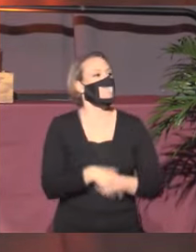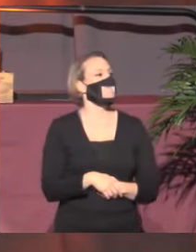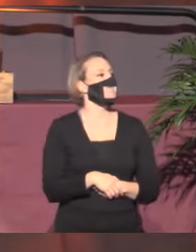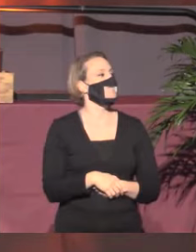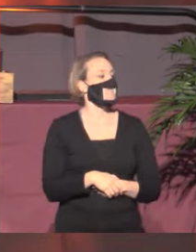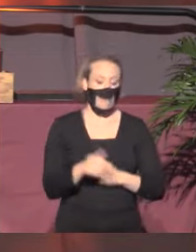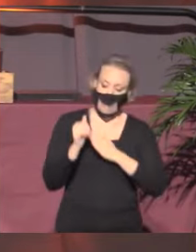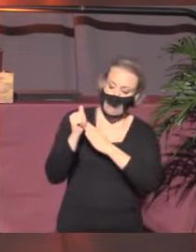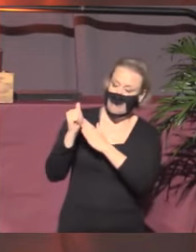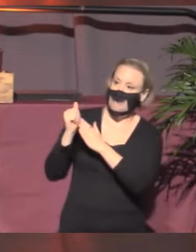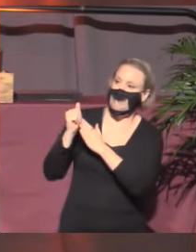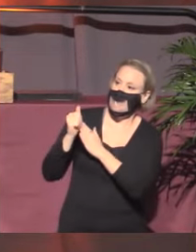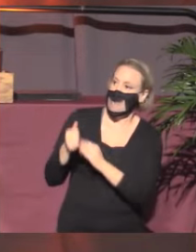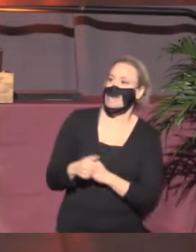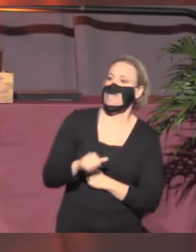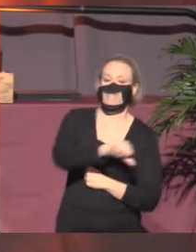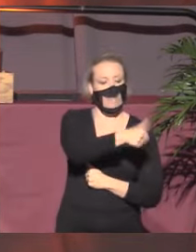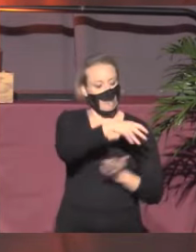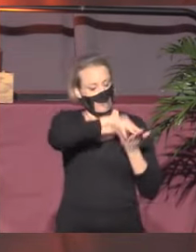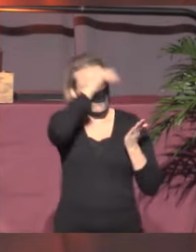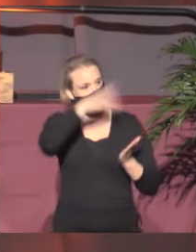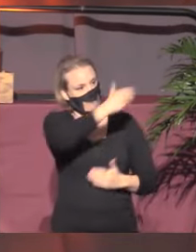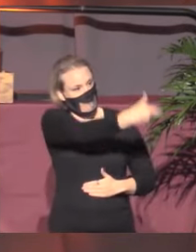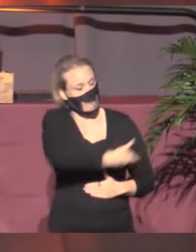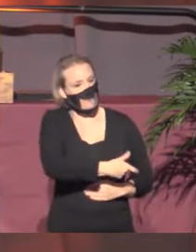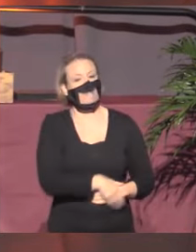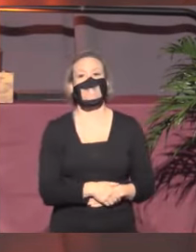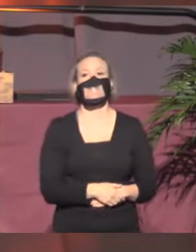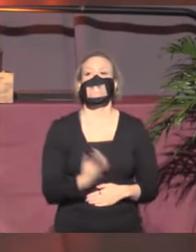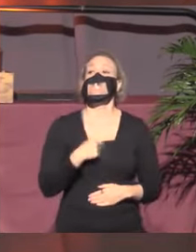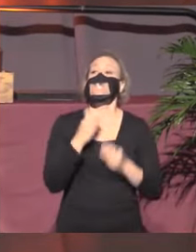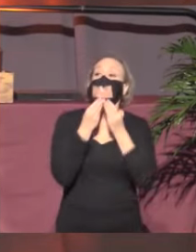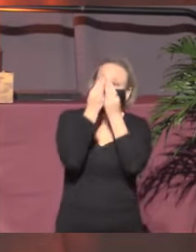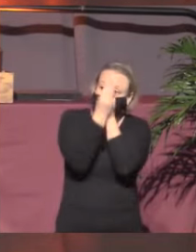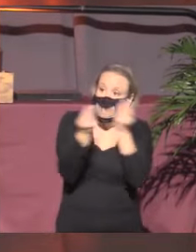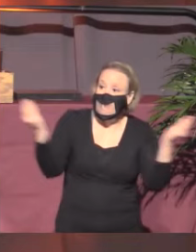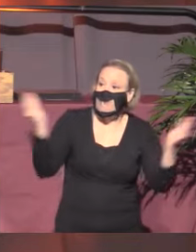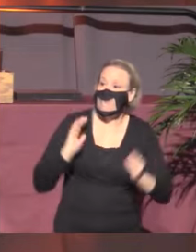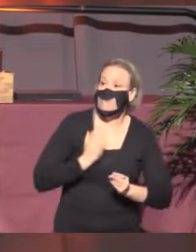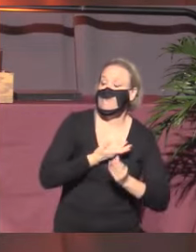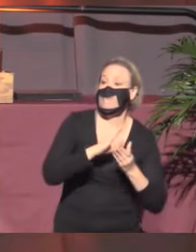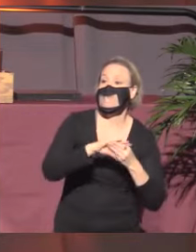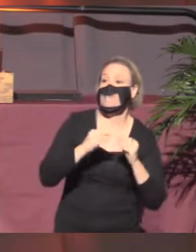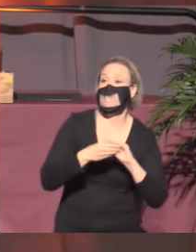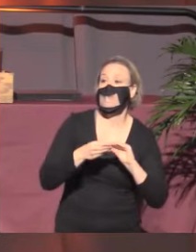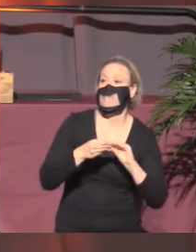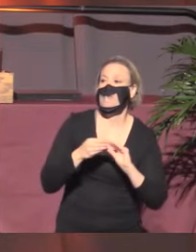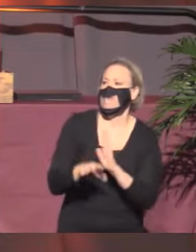success. We told our stories and found a community that accepted us for what they